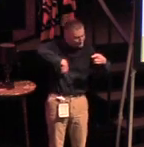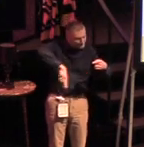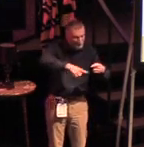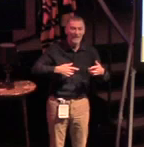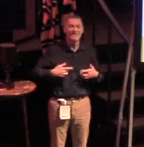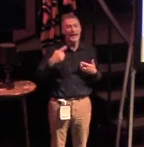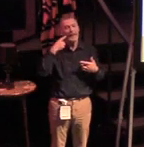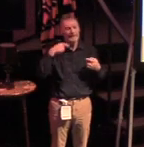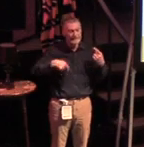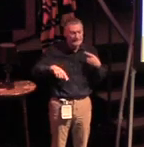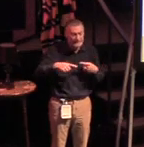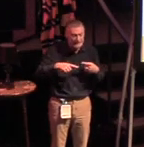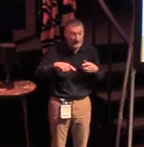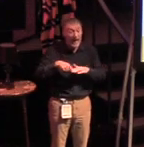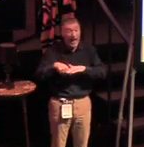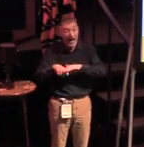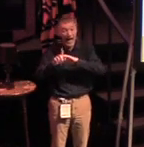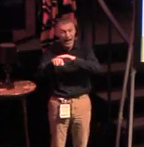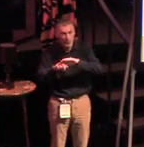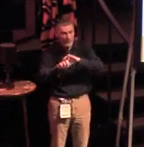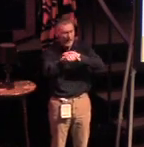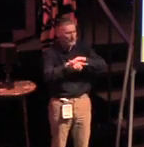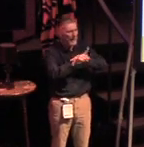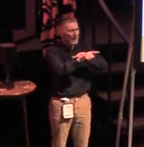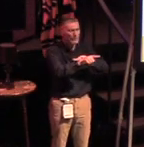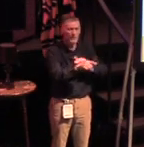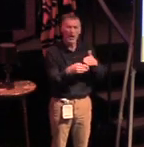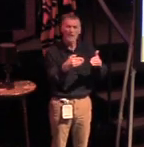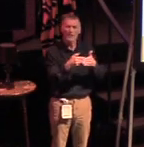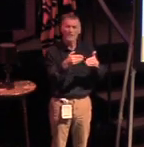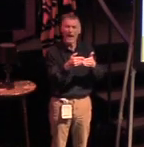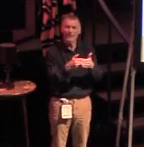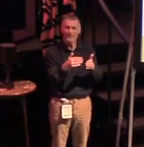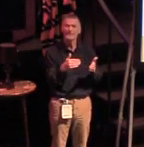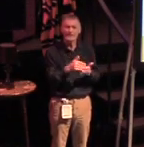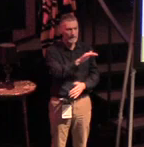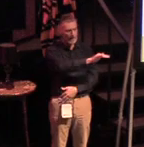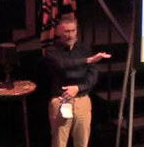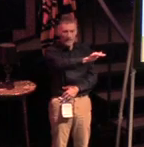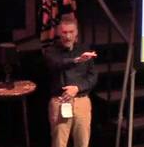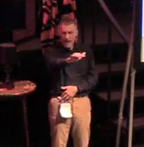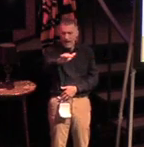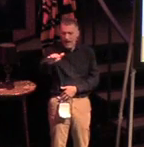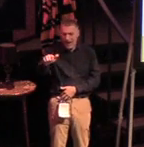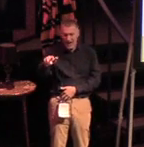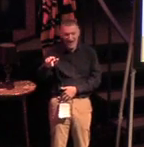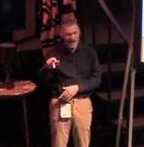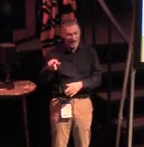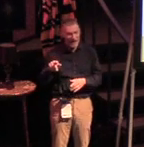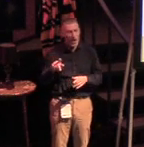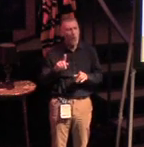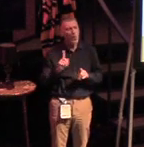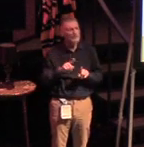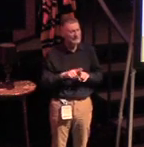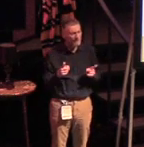still see the same barriers the barriers are still there that prevented them from getting in in the first place the difference